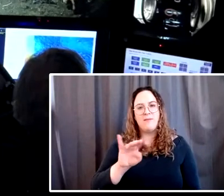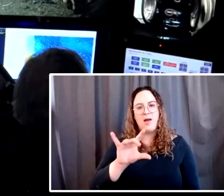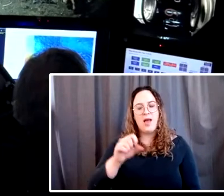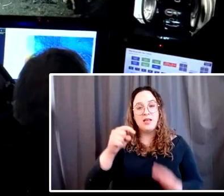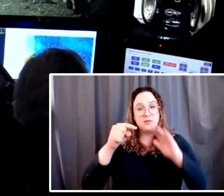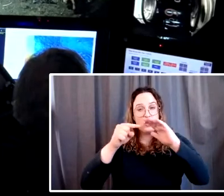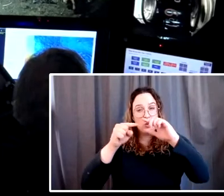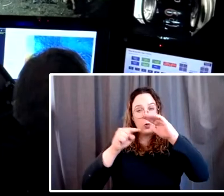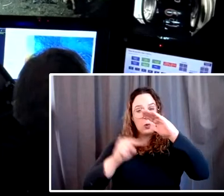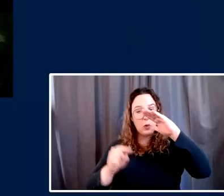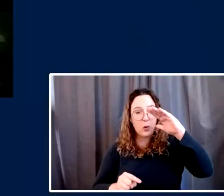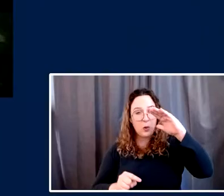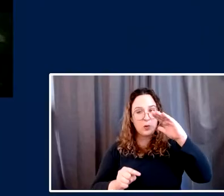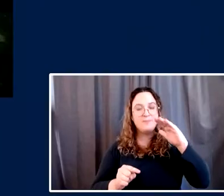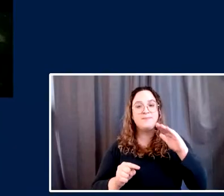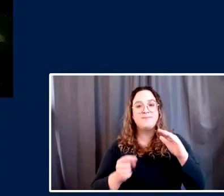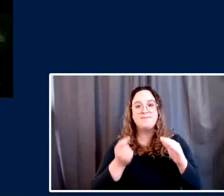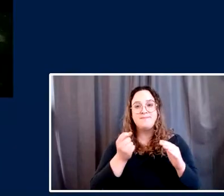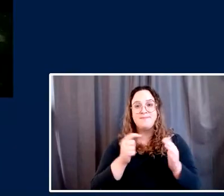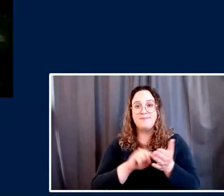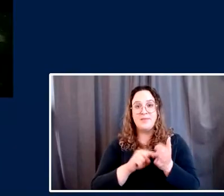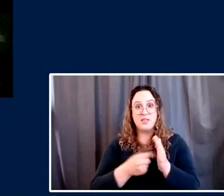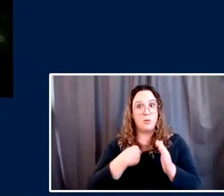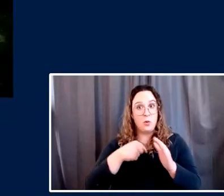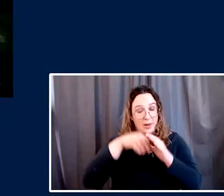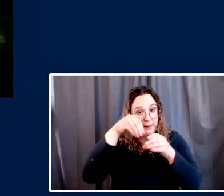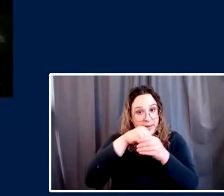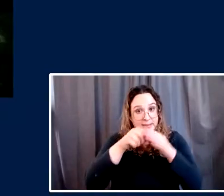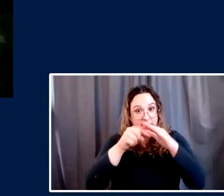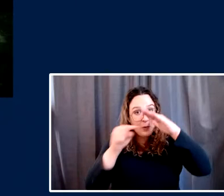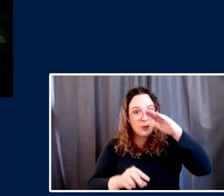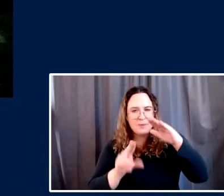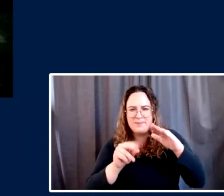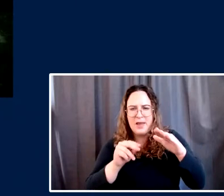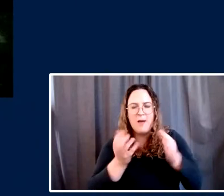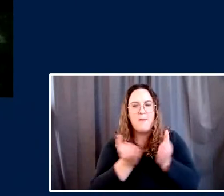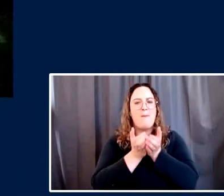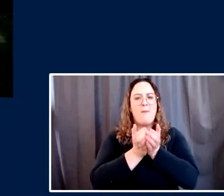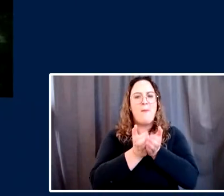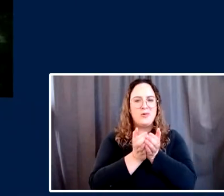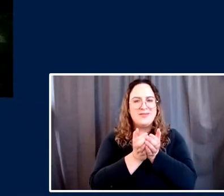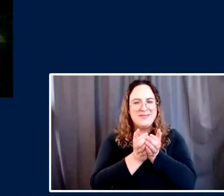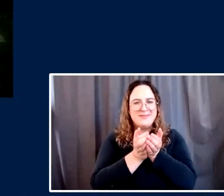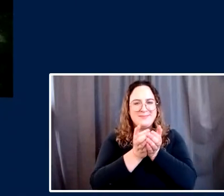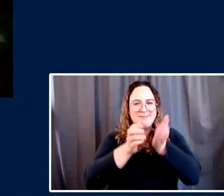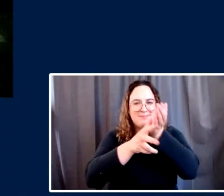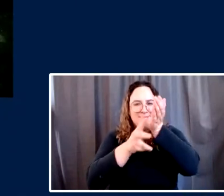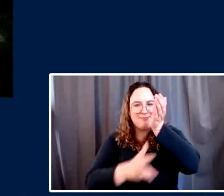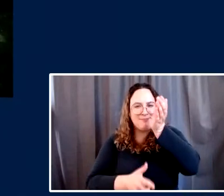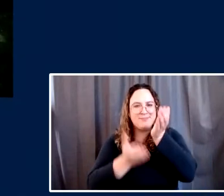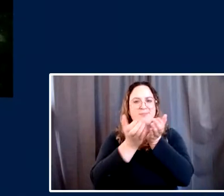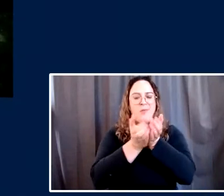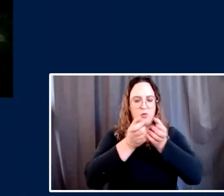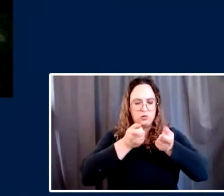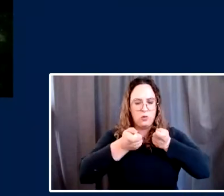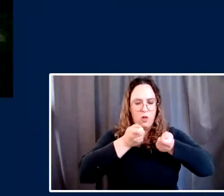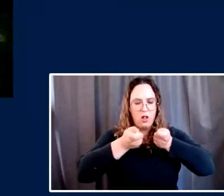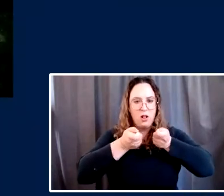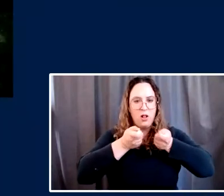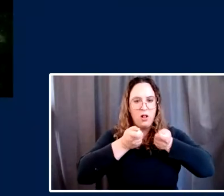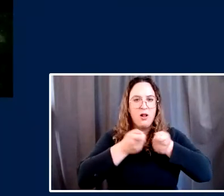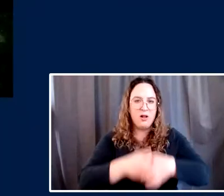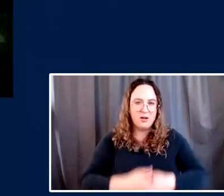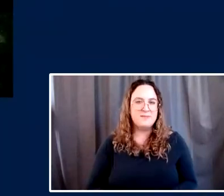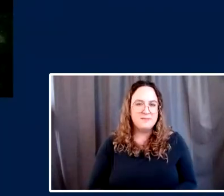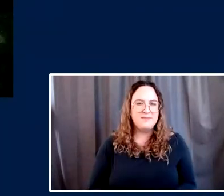vehicle from here inside the control room, and we're not actually inside the vehicle, which I can tell you is nice. We're